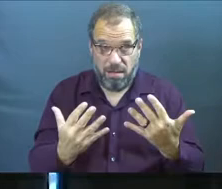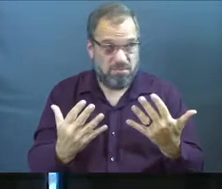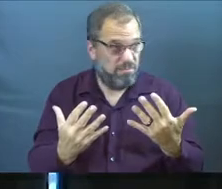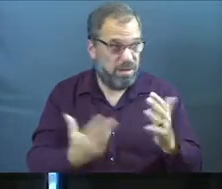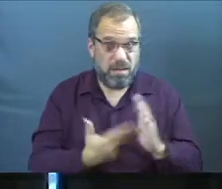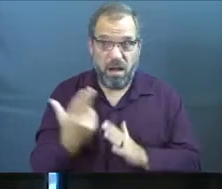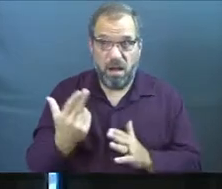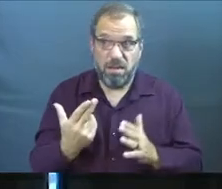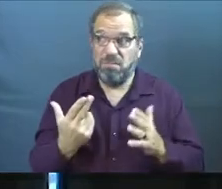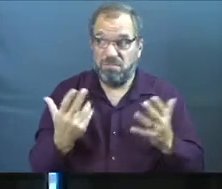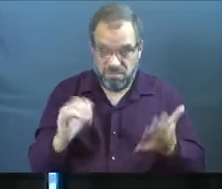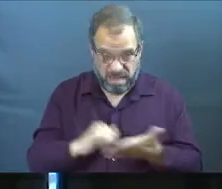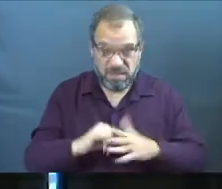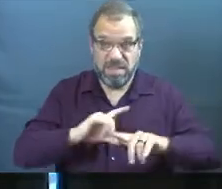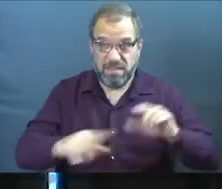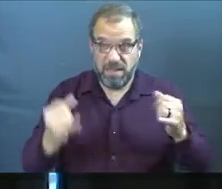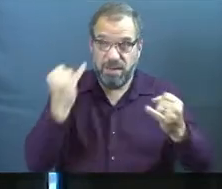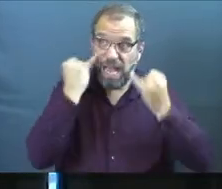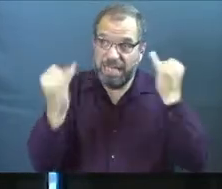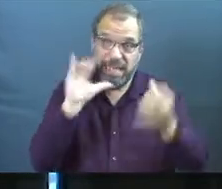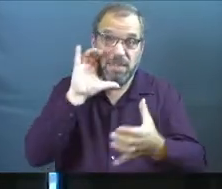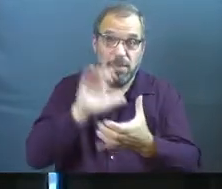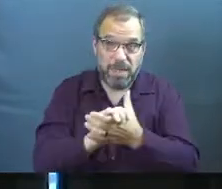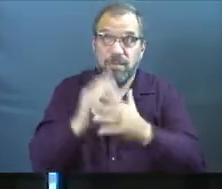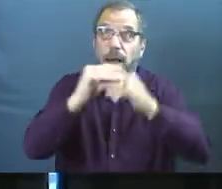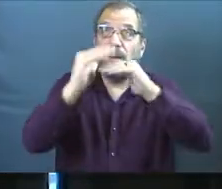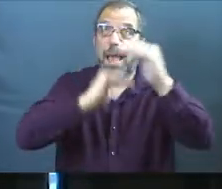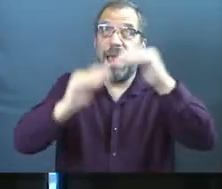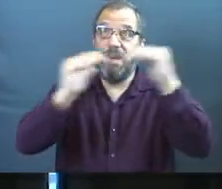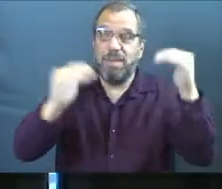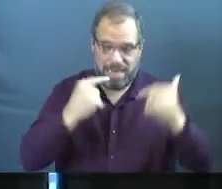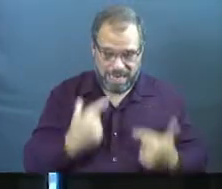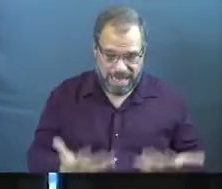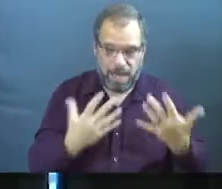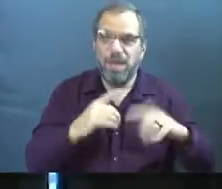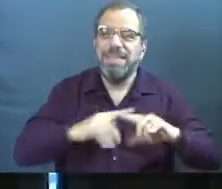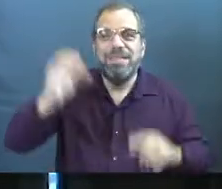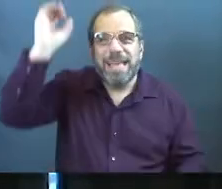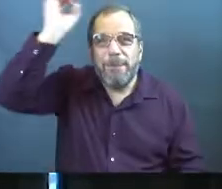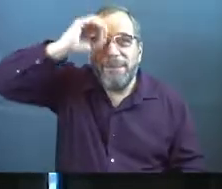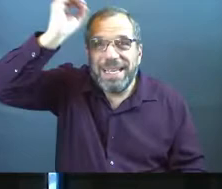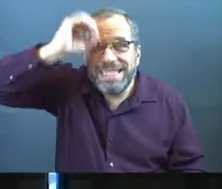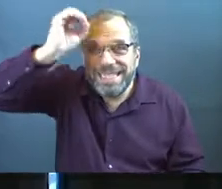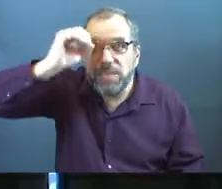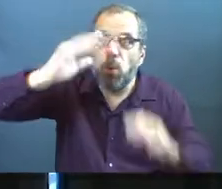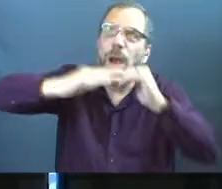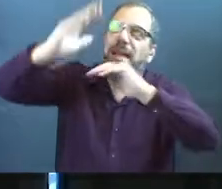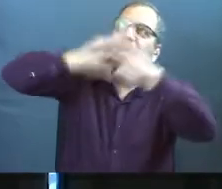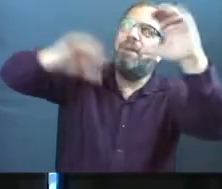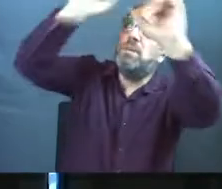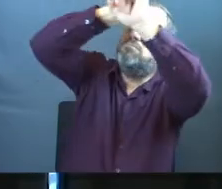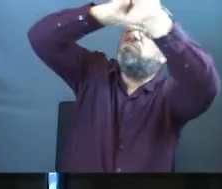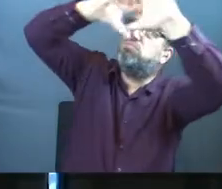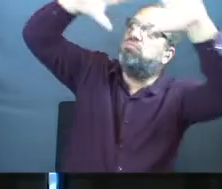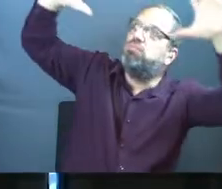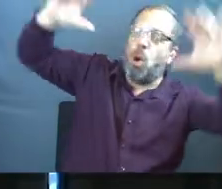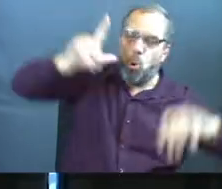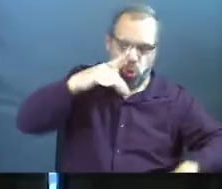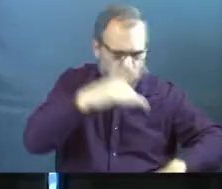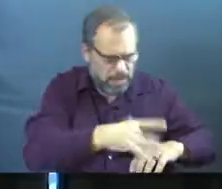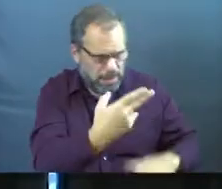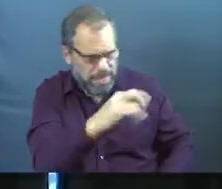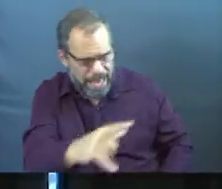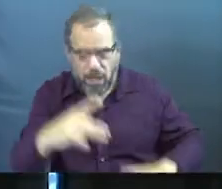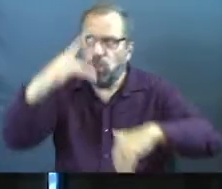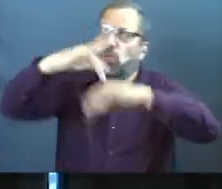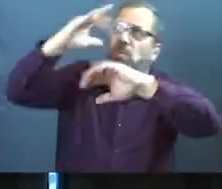being honest, things that there's a lot of different ideas and beliefs about. Amen. People have different opinions on, hey, here's what heaven looks like. Here's who goes to hell, or who goes